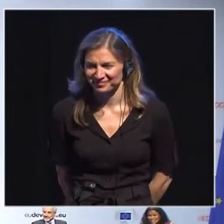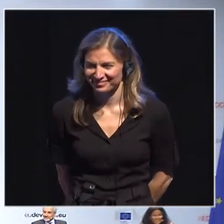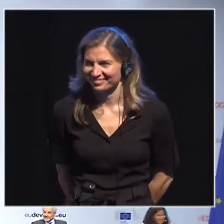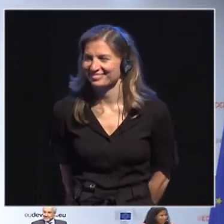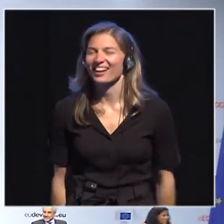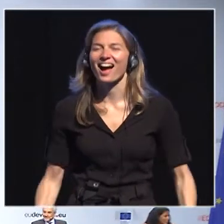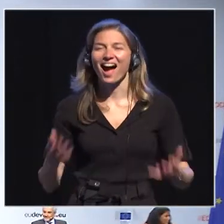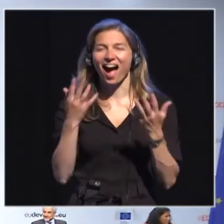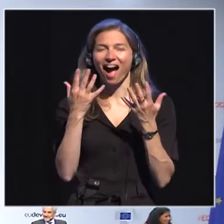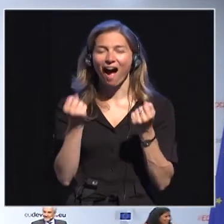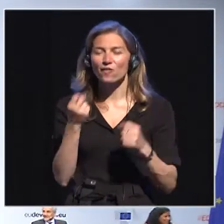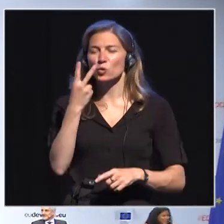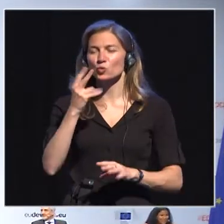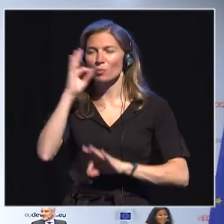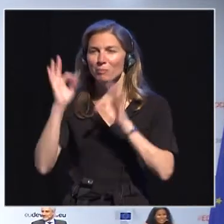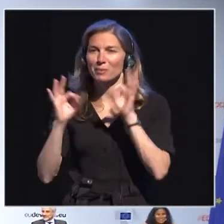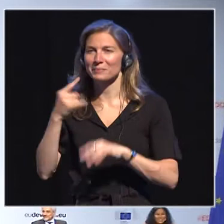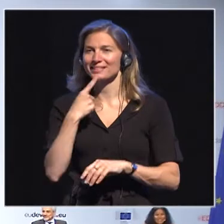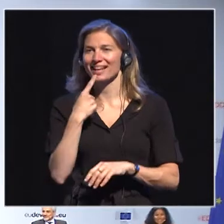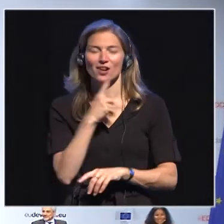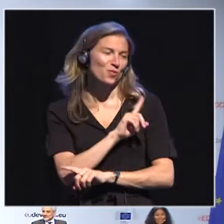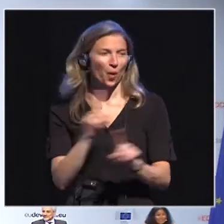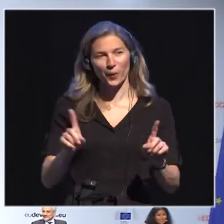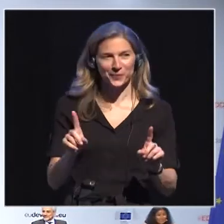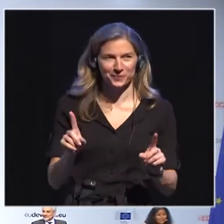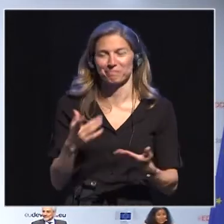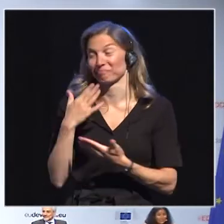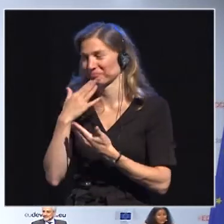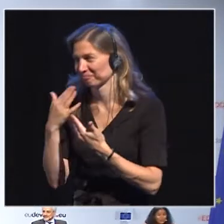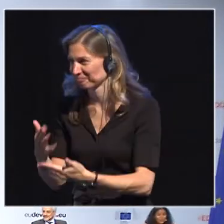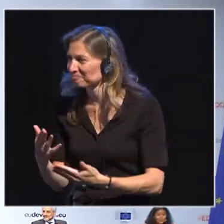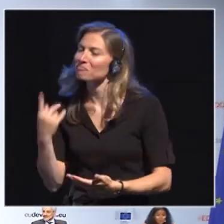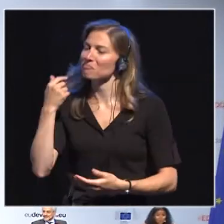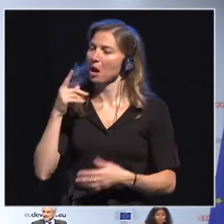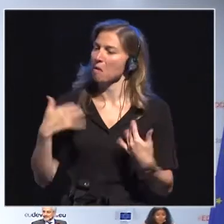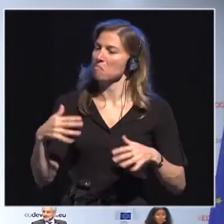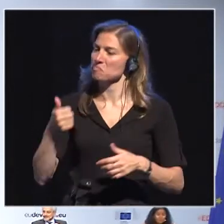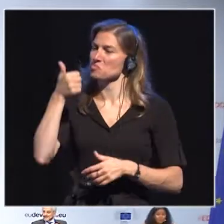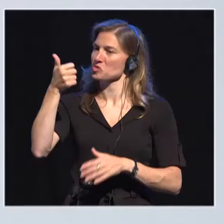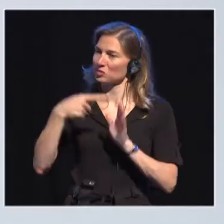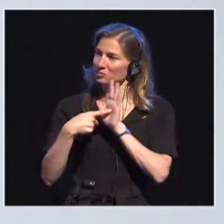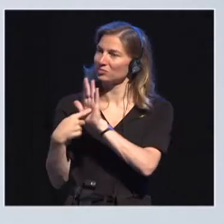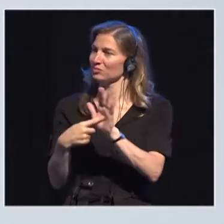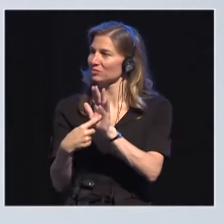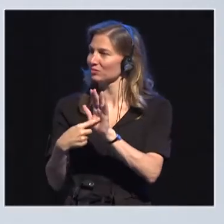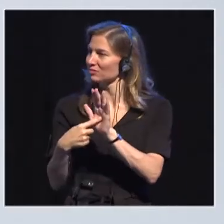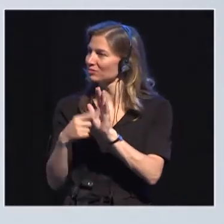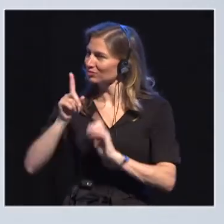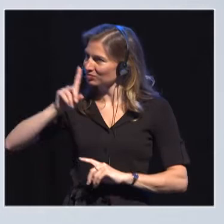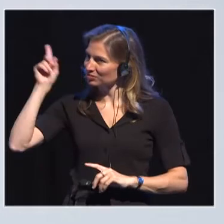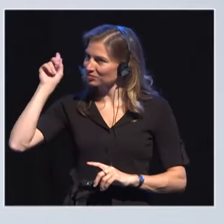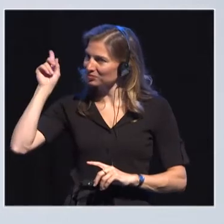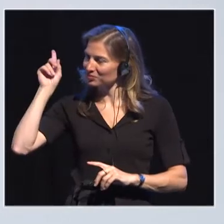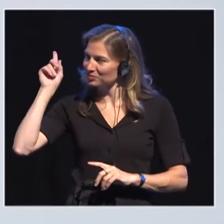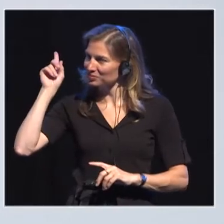We did get 2% of people who said no. Thank you. OK, so that was a good show. So keep your phones out. Keep this voting app on hand.